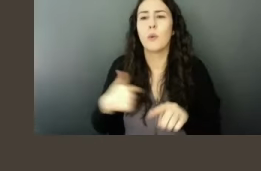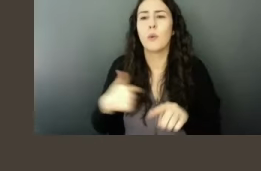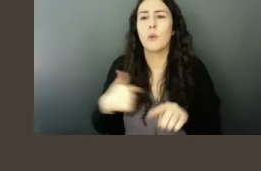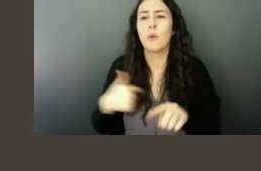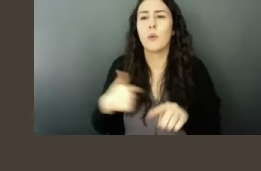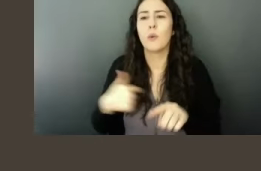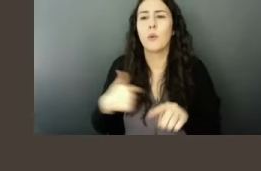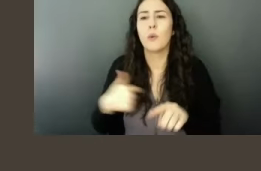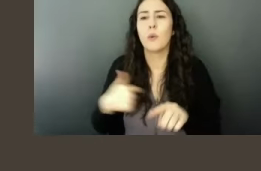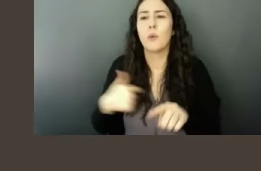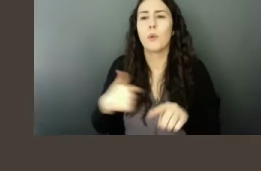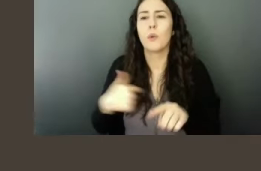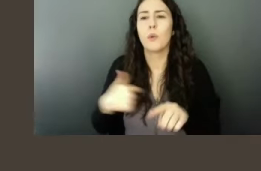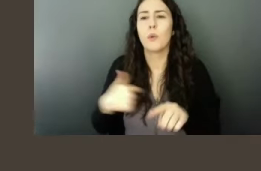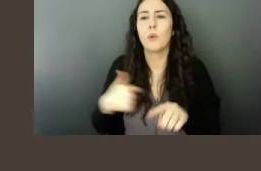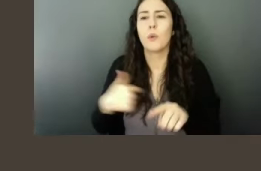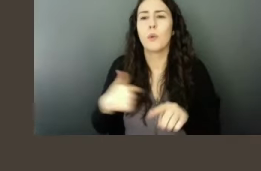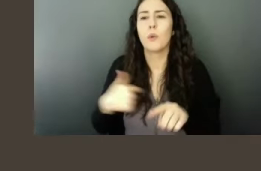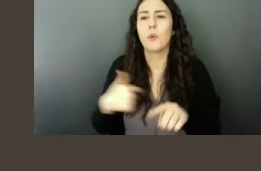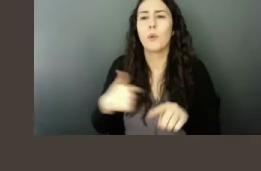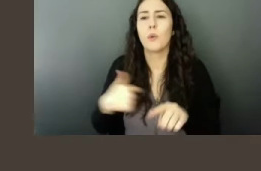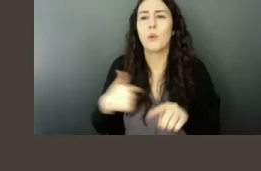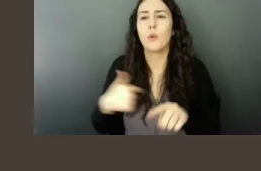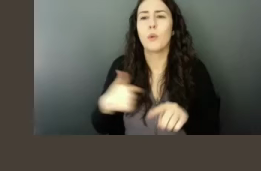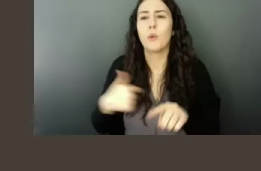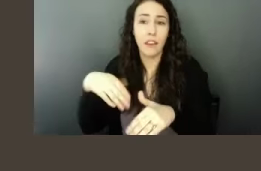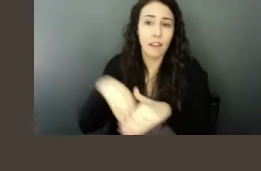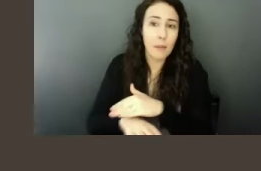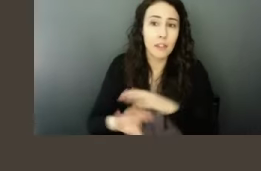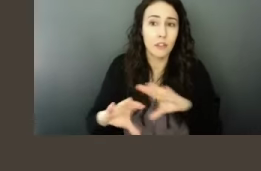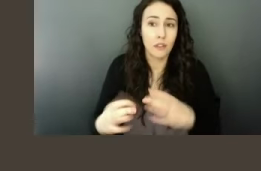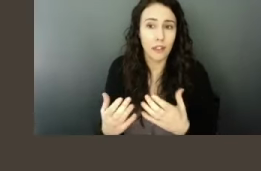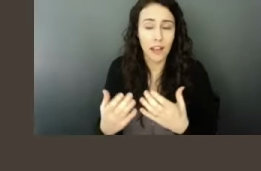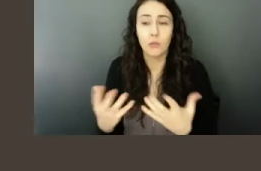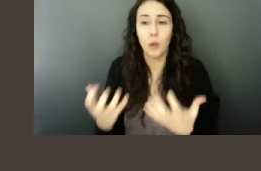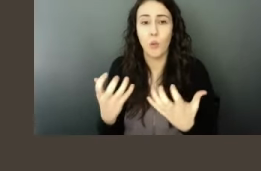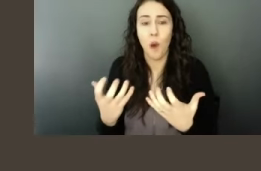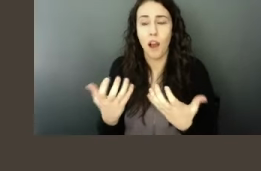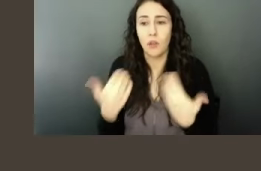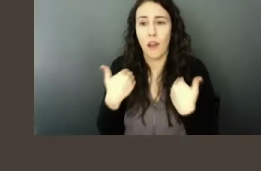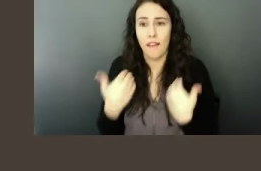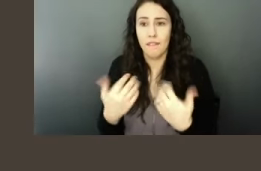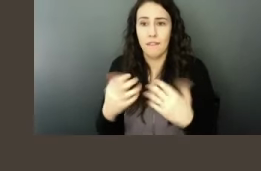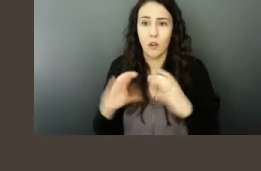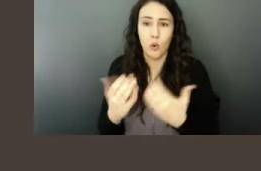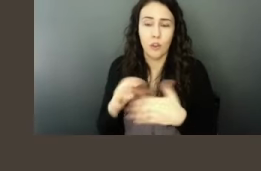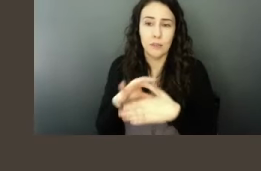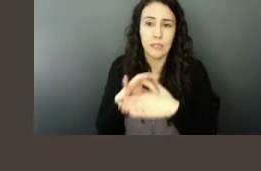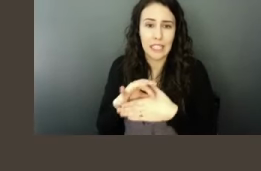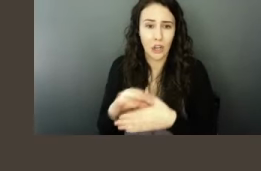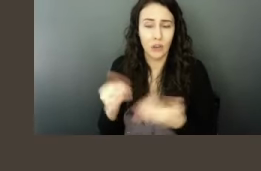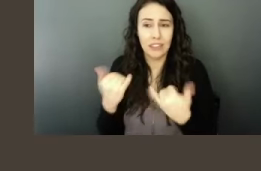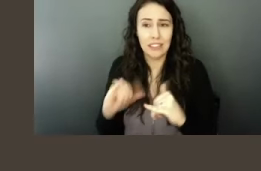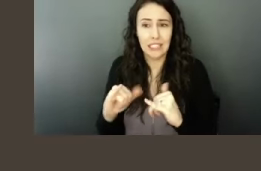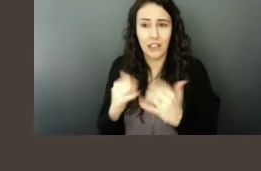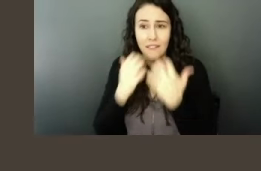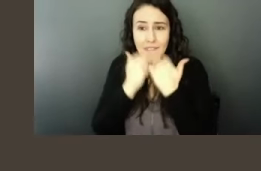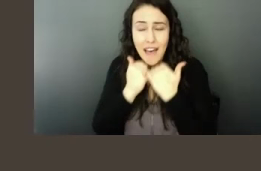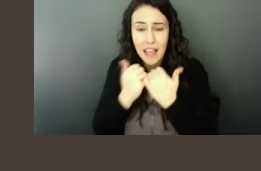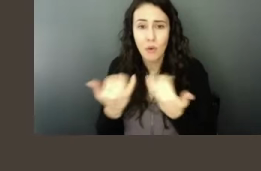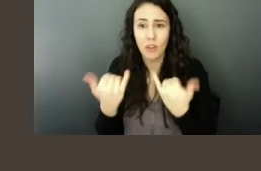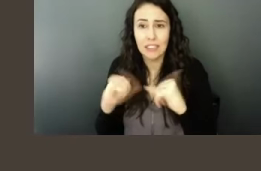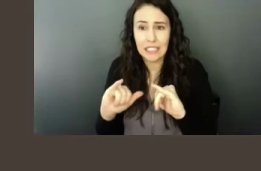can incorporate their experiential knowledge to the course material, right? That's still valuable and is important as well. But how can we do